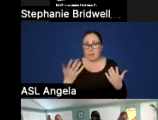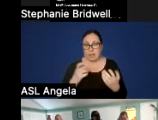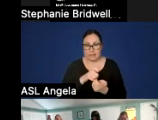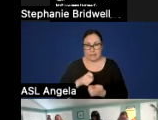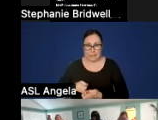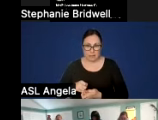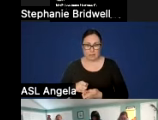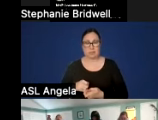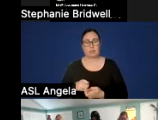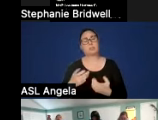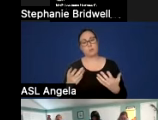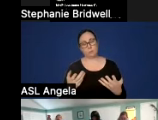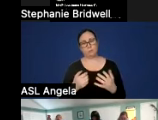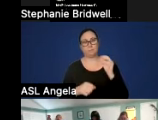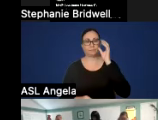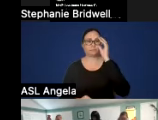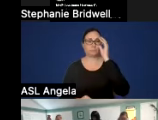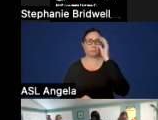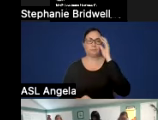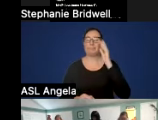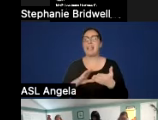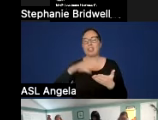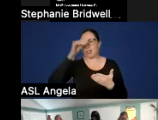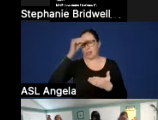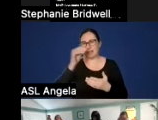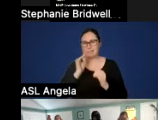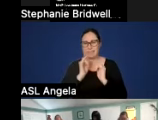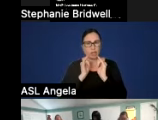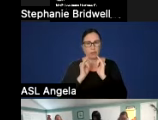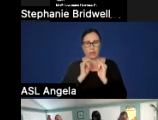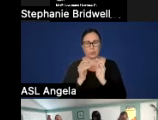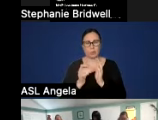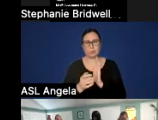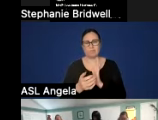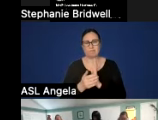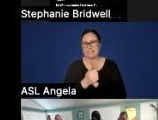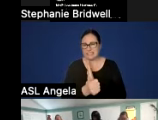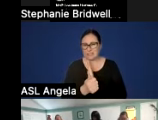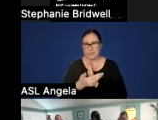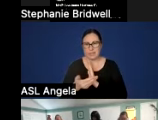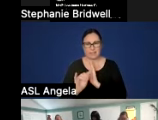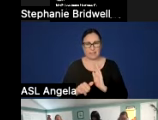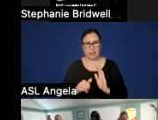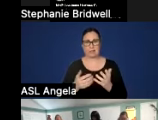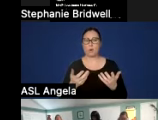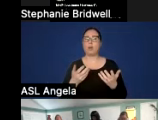kinds of things. And so again, it's just thinking about what the purpose is of your group and what the work is that you're trying to